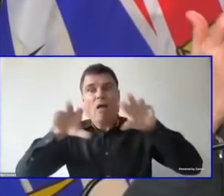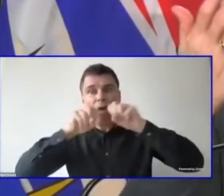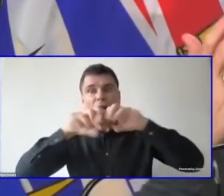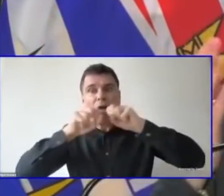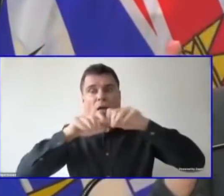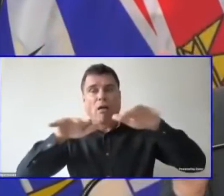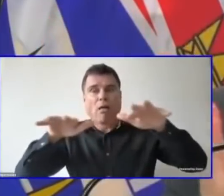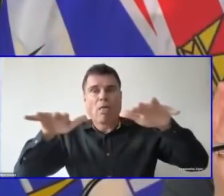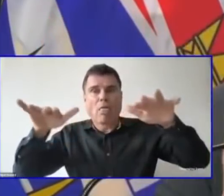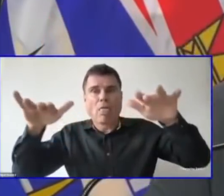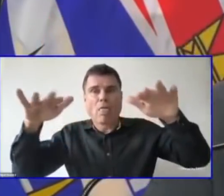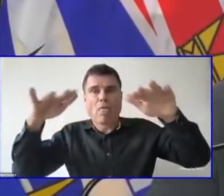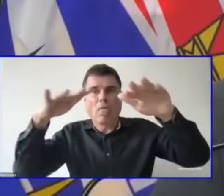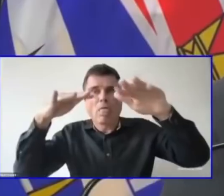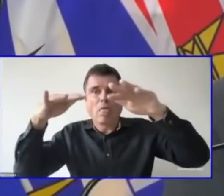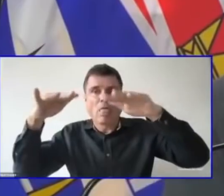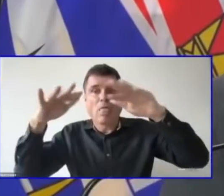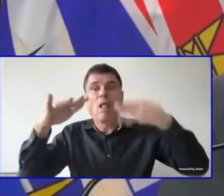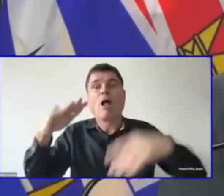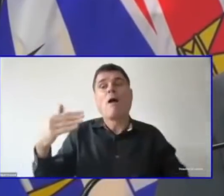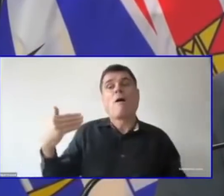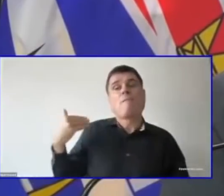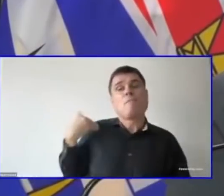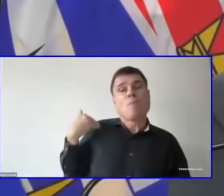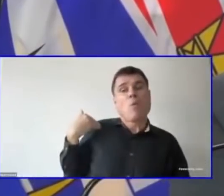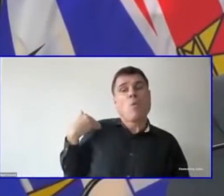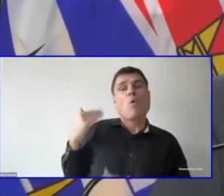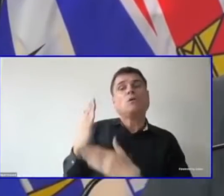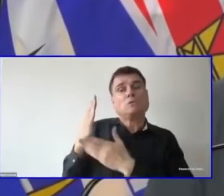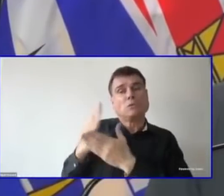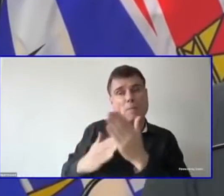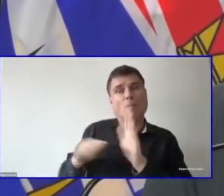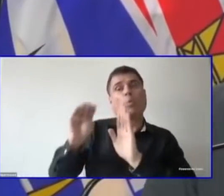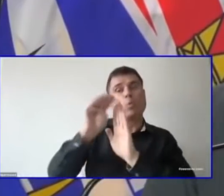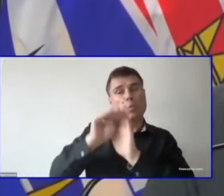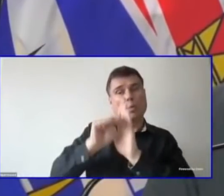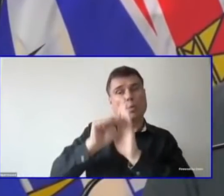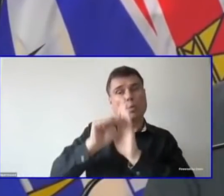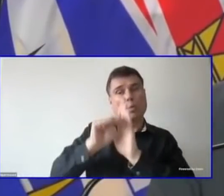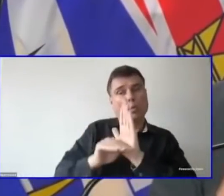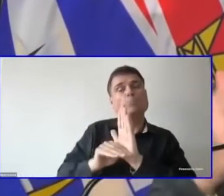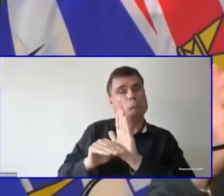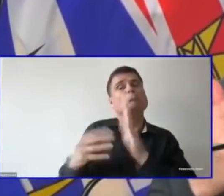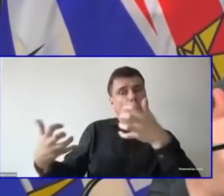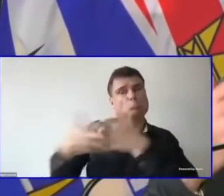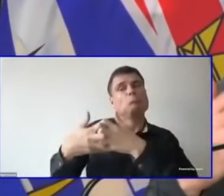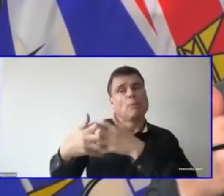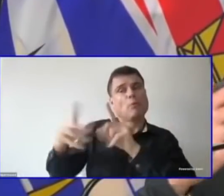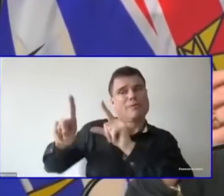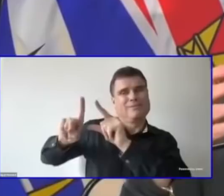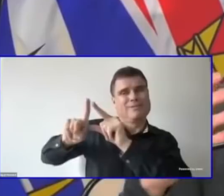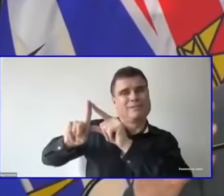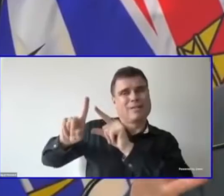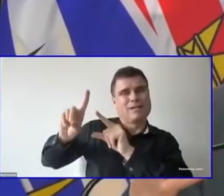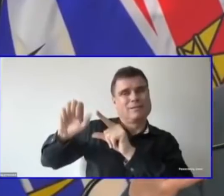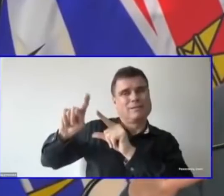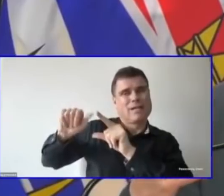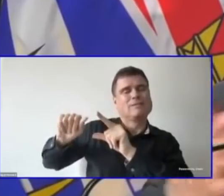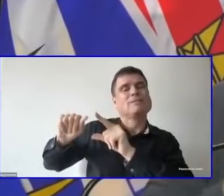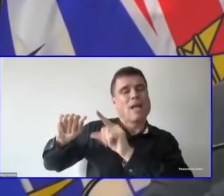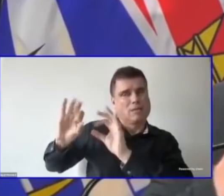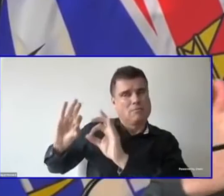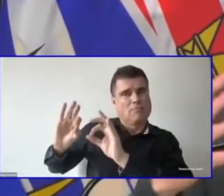the measures that we had in place that were working for Delta, for the other variants that we've seen, are just not enough at the